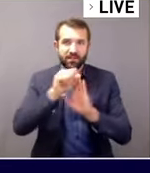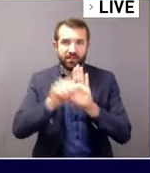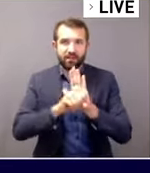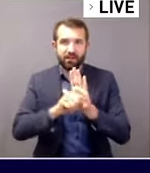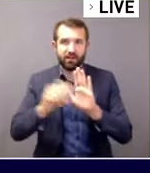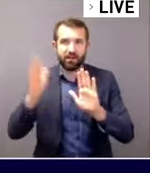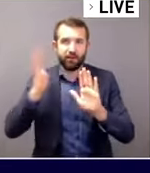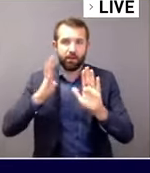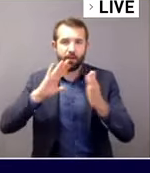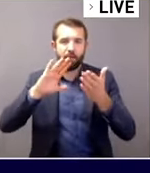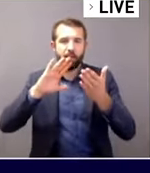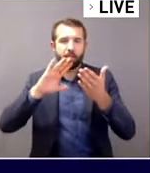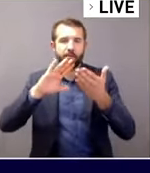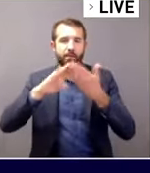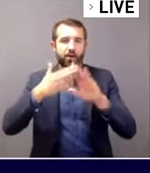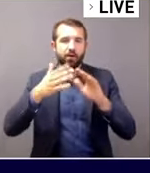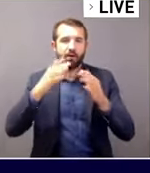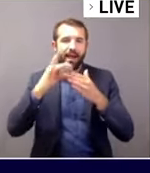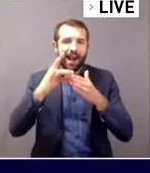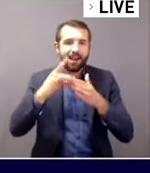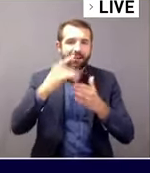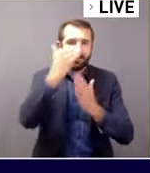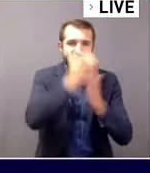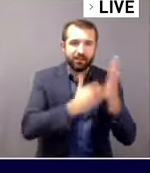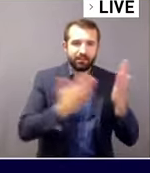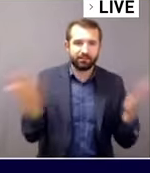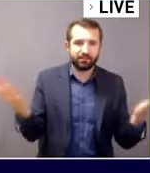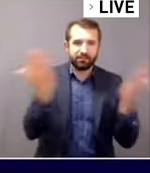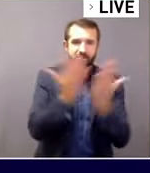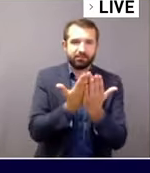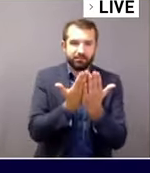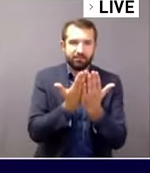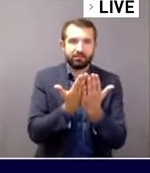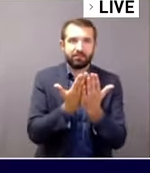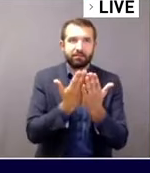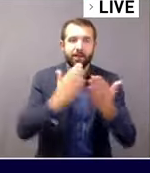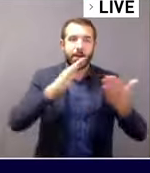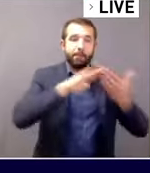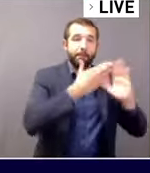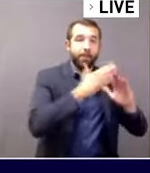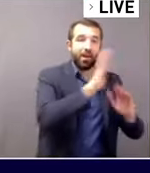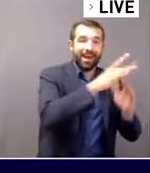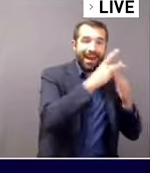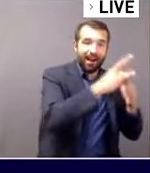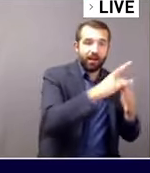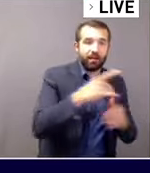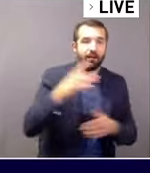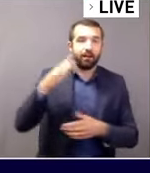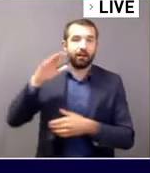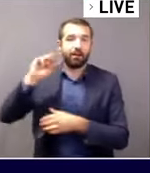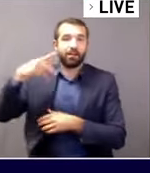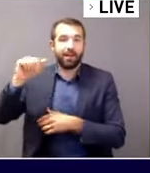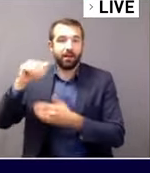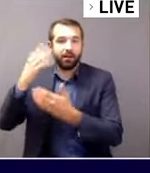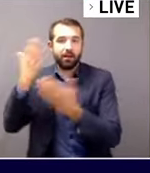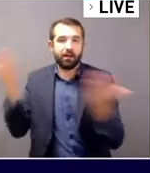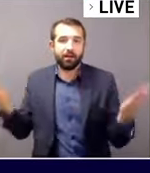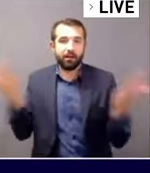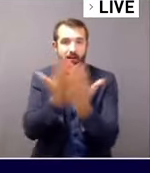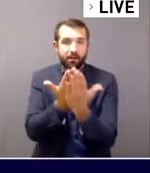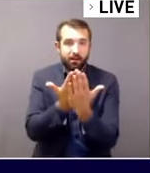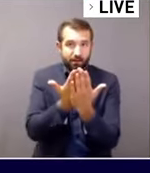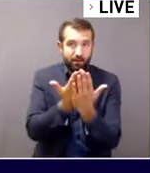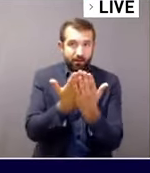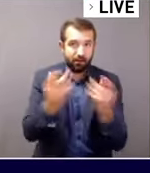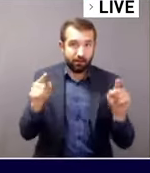I'm not 100% sure. I believe it was before, but I'm going to just confirm to make sure that my understanding comports with